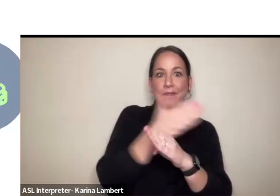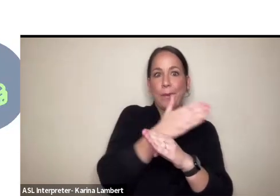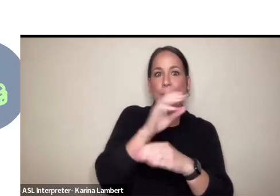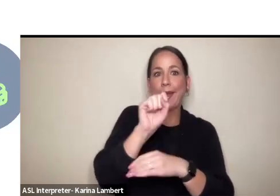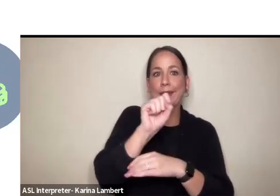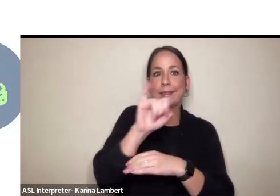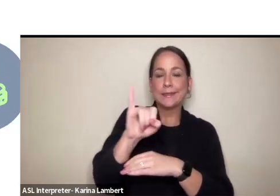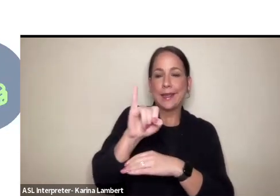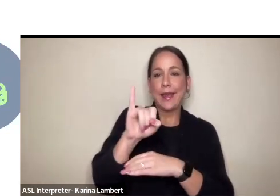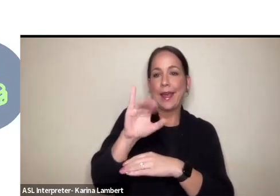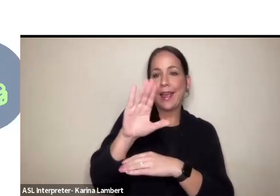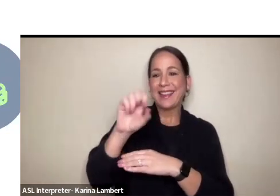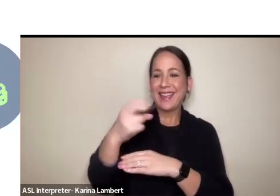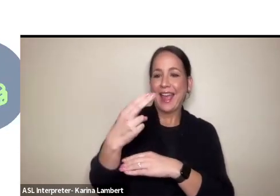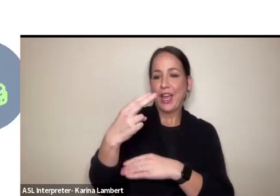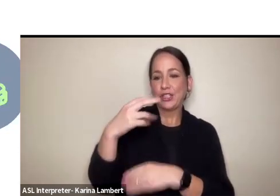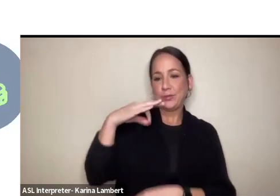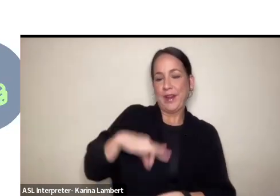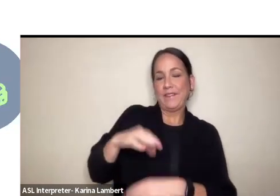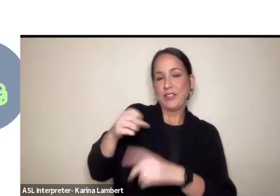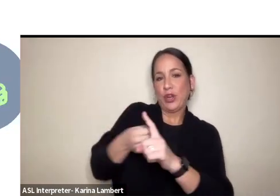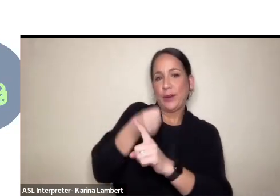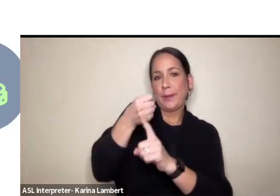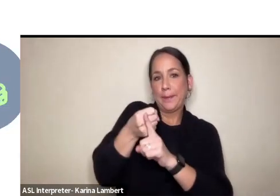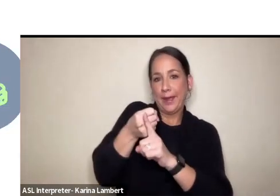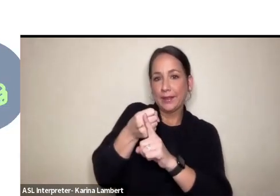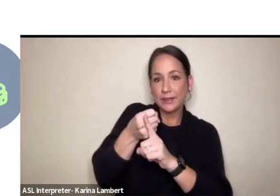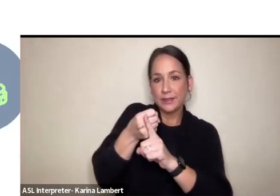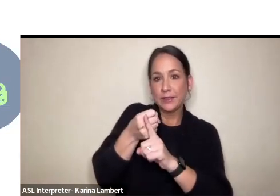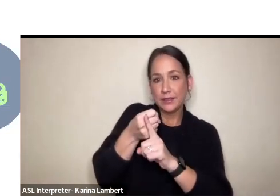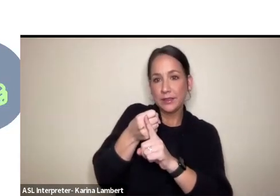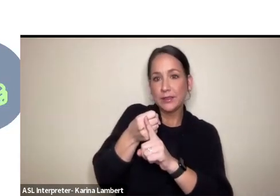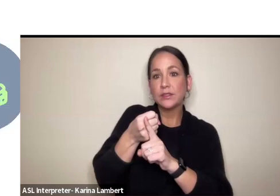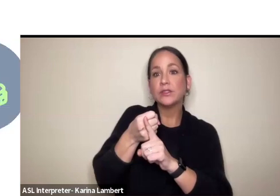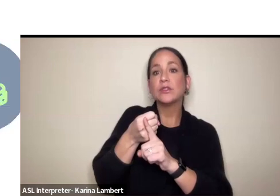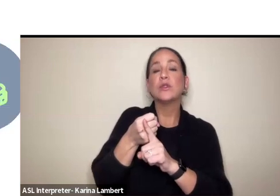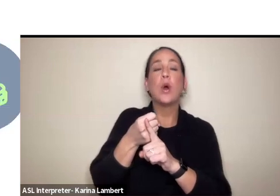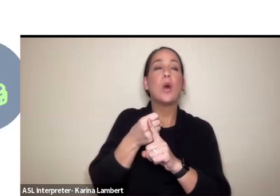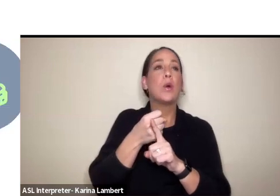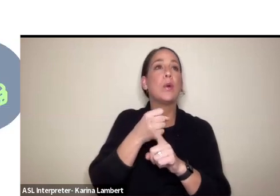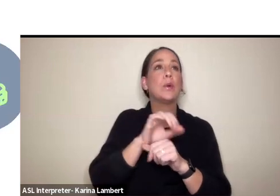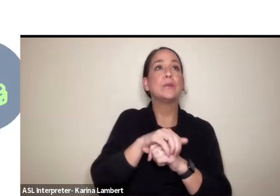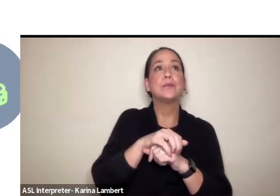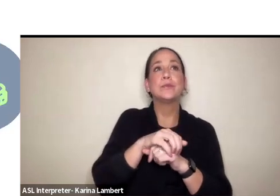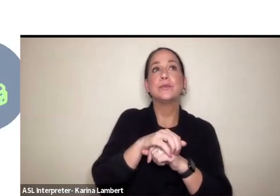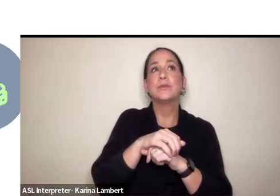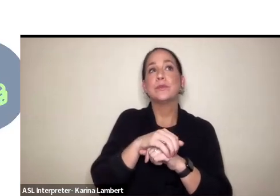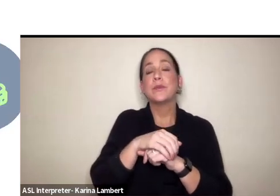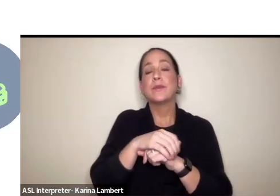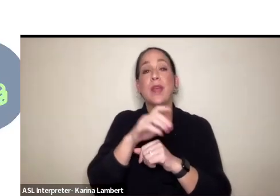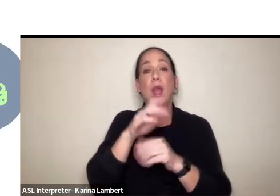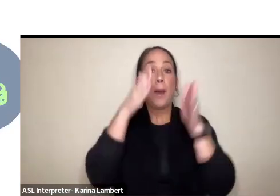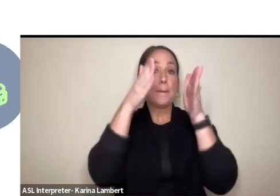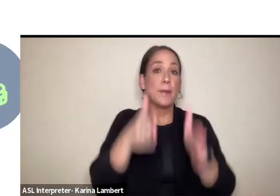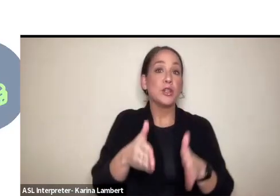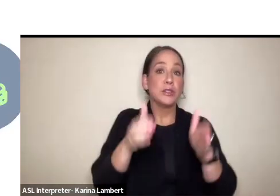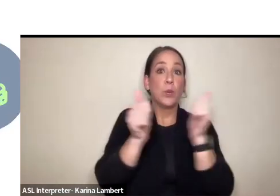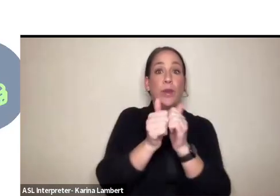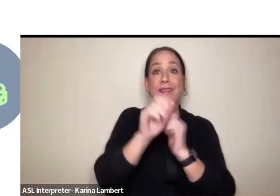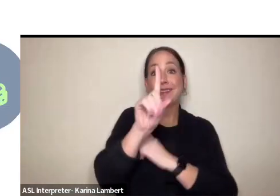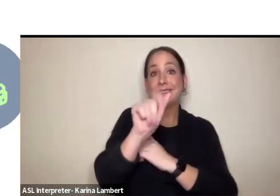cash benefits would be impacted. So outside of an ABLE account, a person with a disability can have up